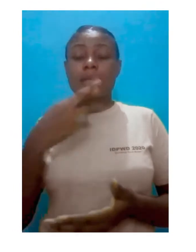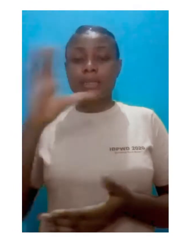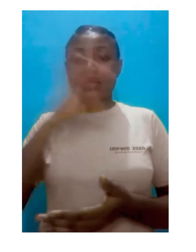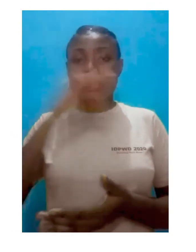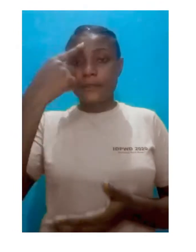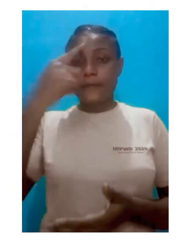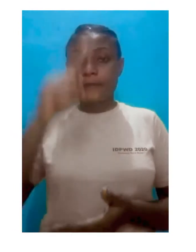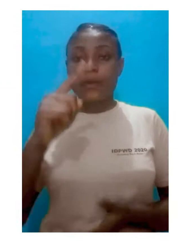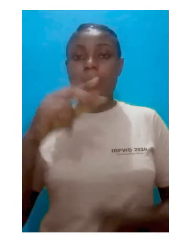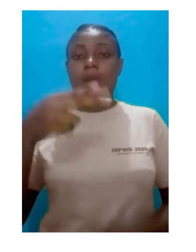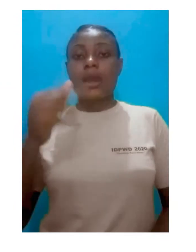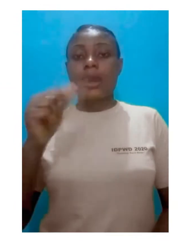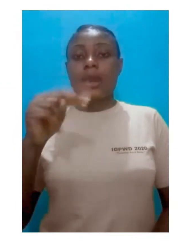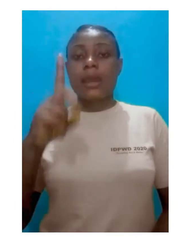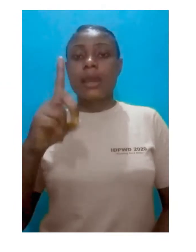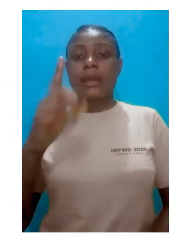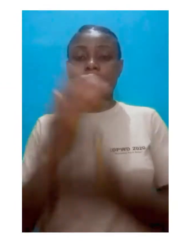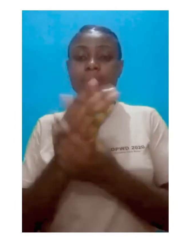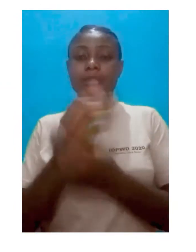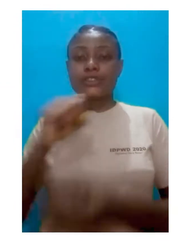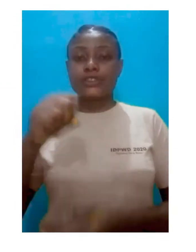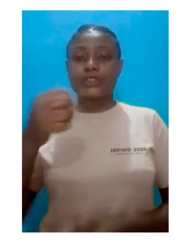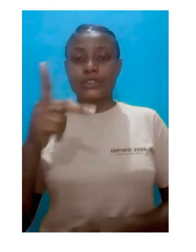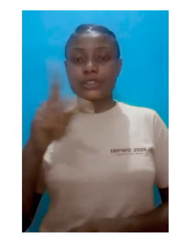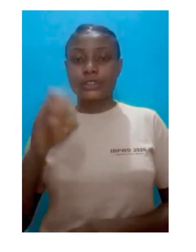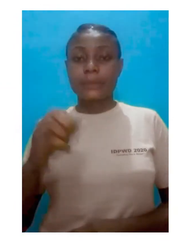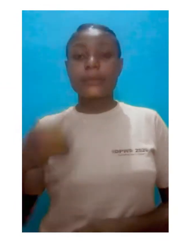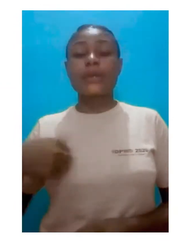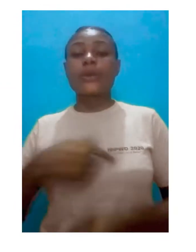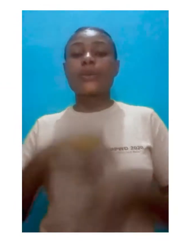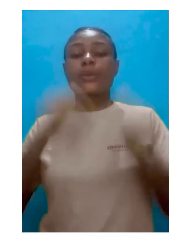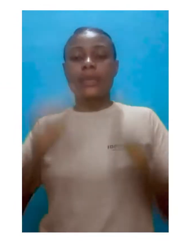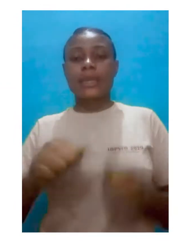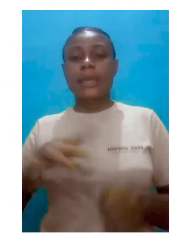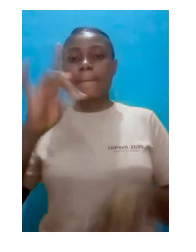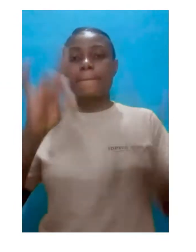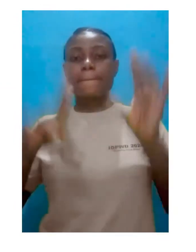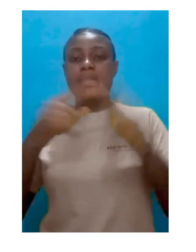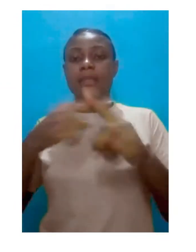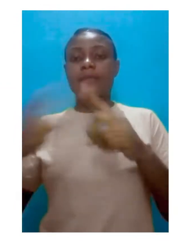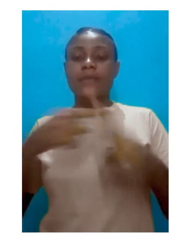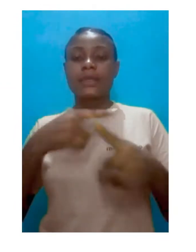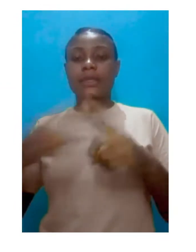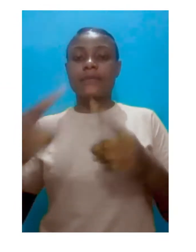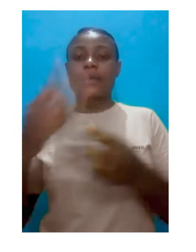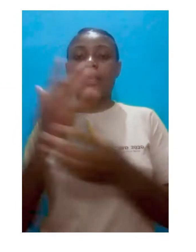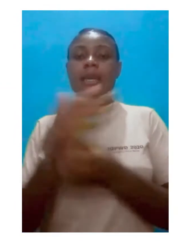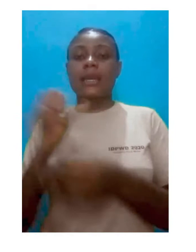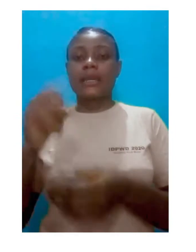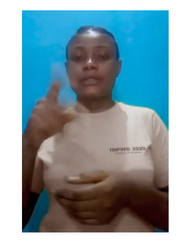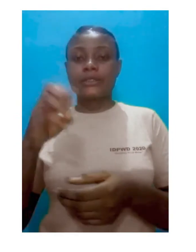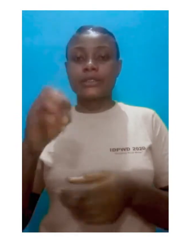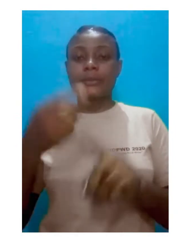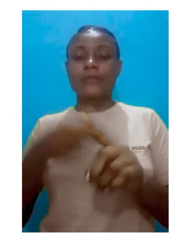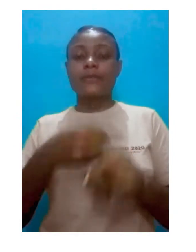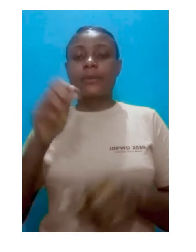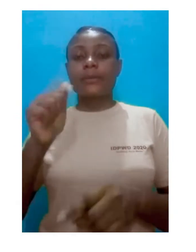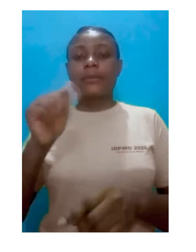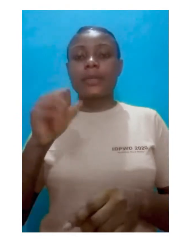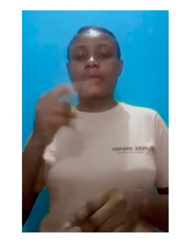we are also looking at the handshapes, we can elicit a lot of handshapes